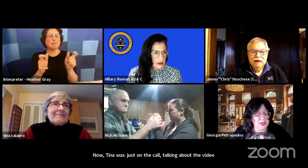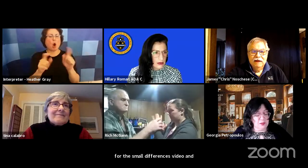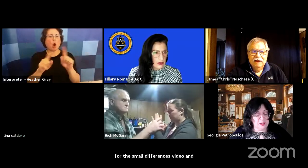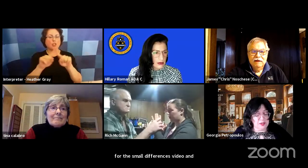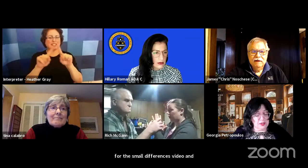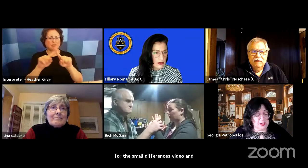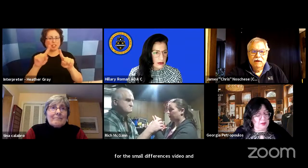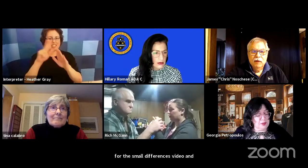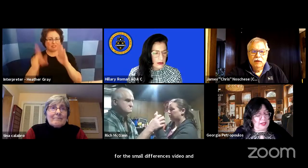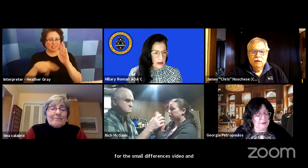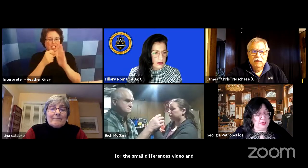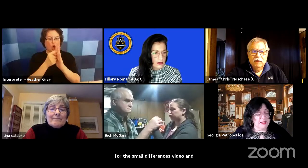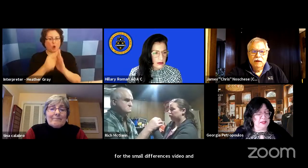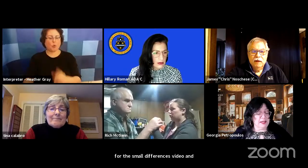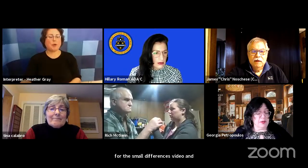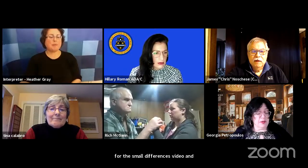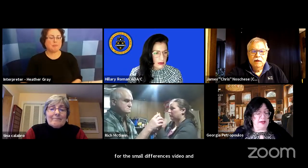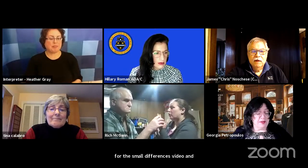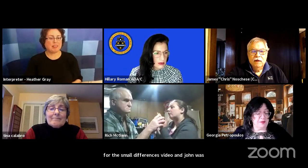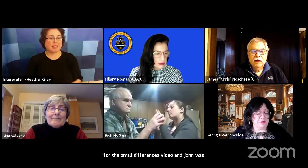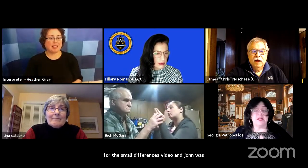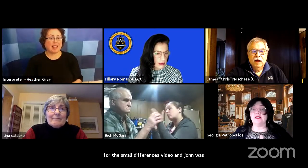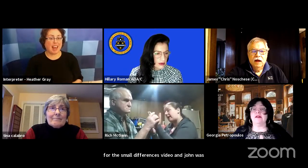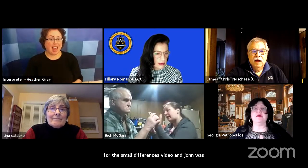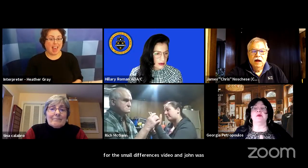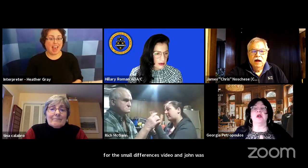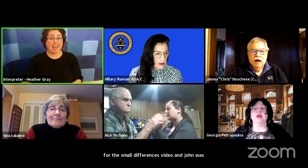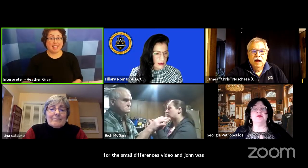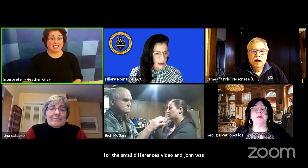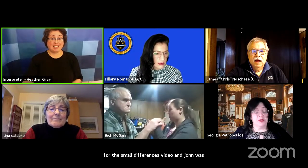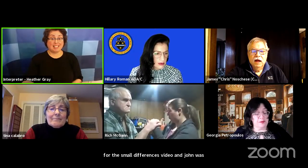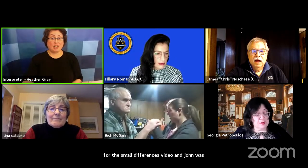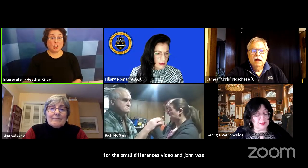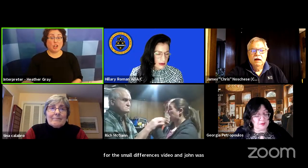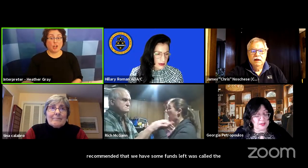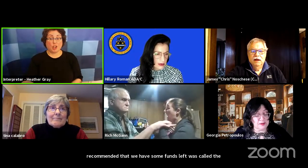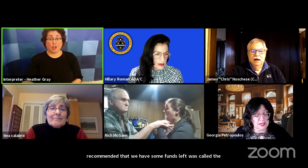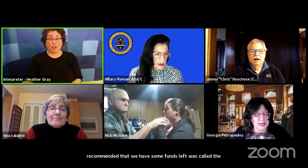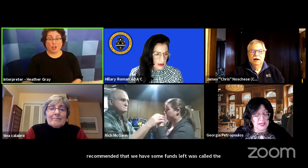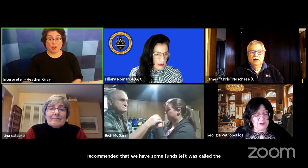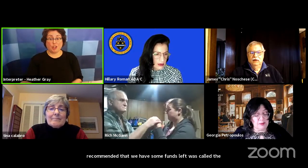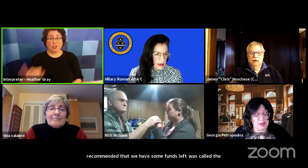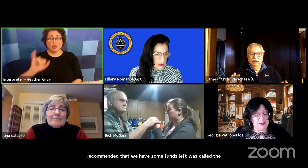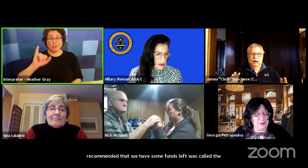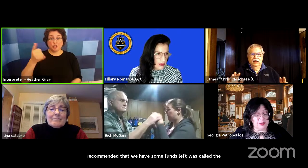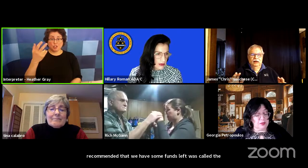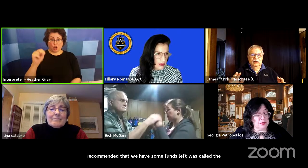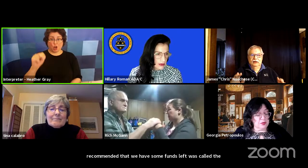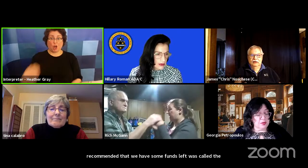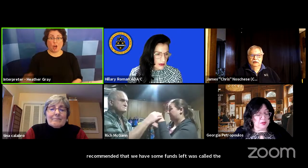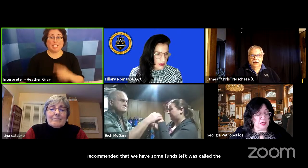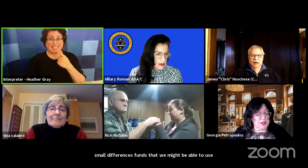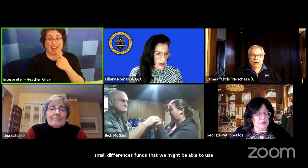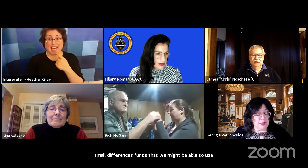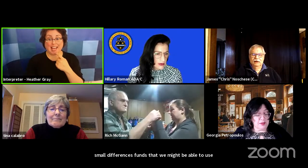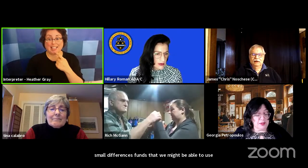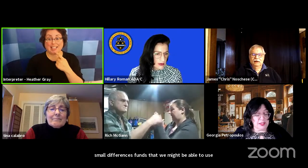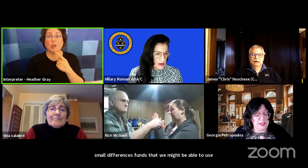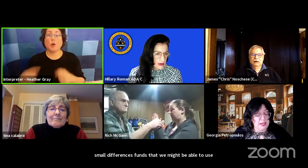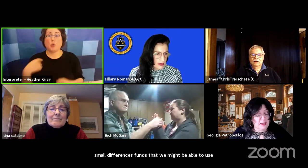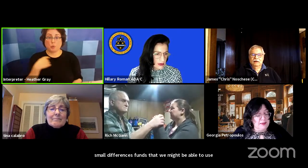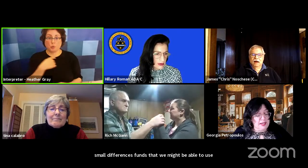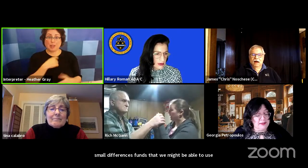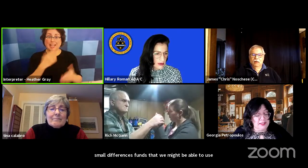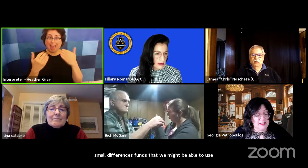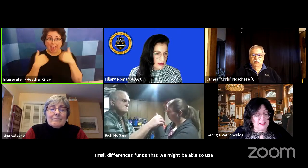And John was recommended that we have some funds left, what was called the Small Differences funds, that we might be able to use towards the